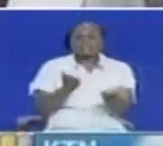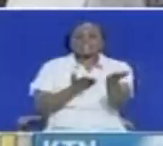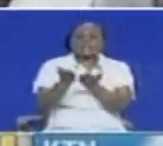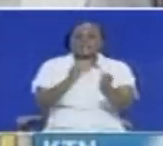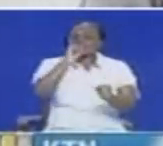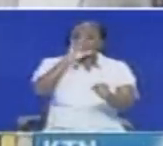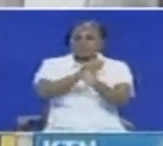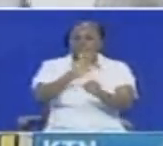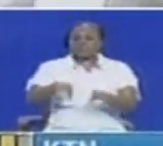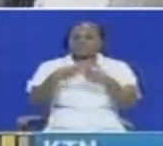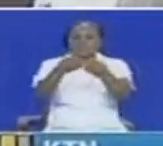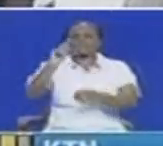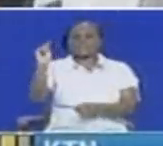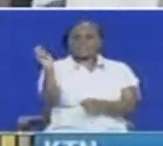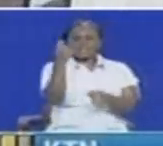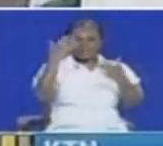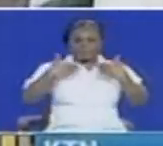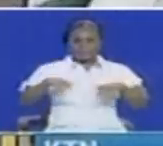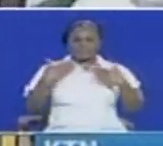promise to give to Kenya.